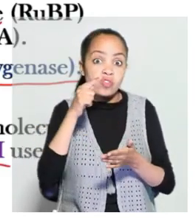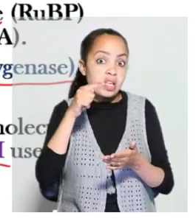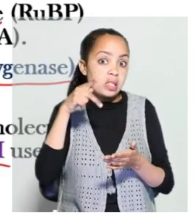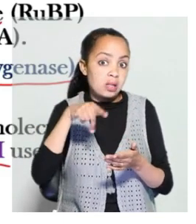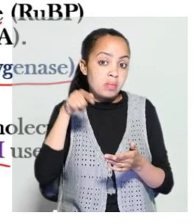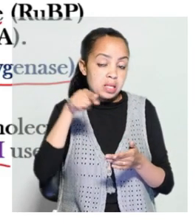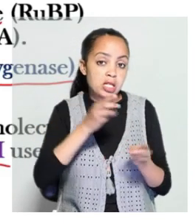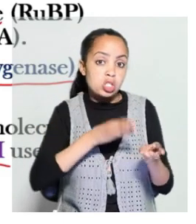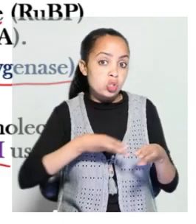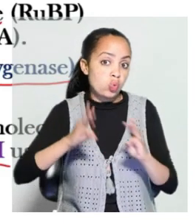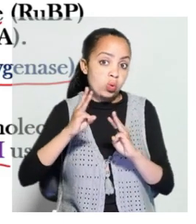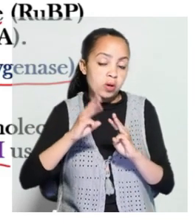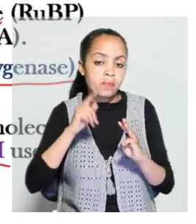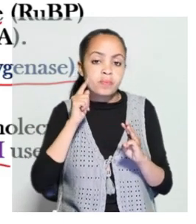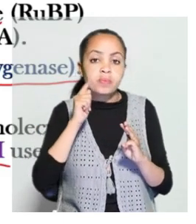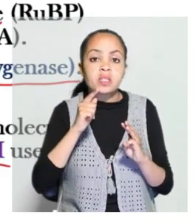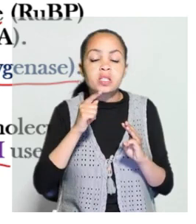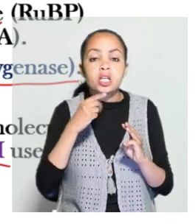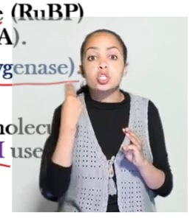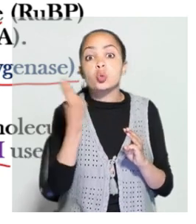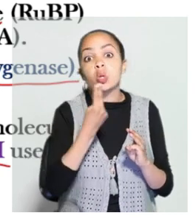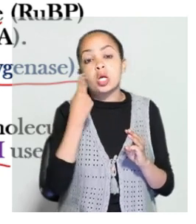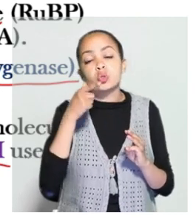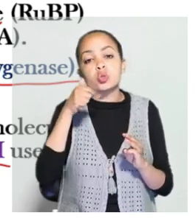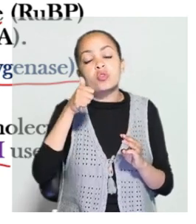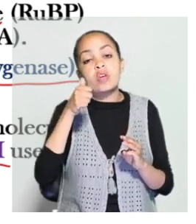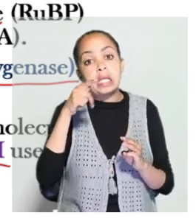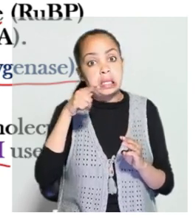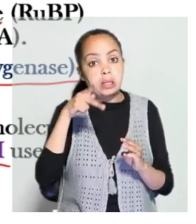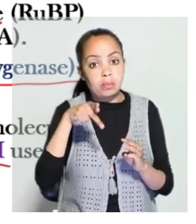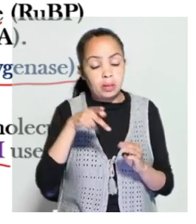this pathway. Rather, there is utilization of ATP.